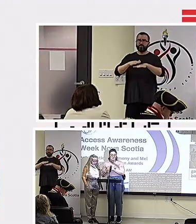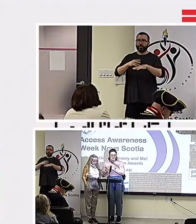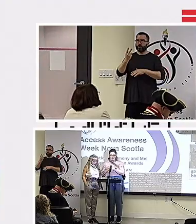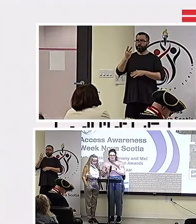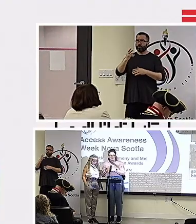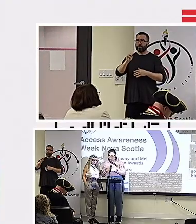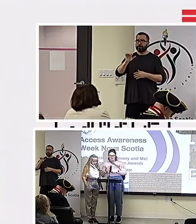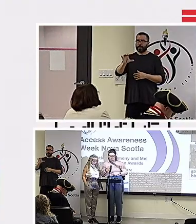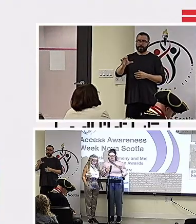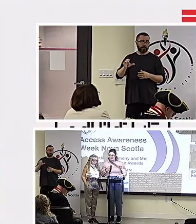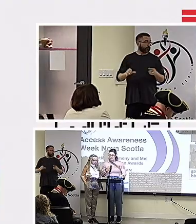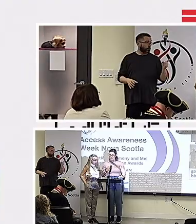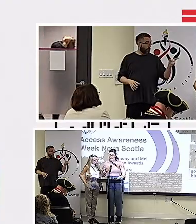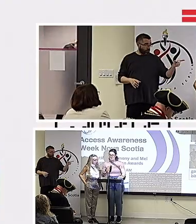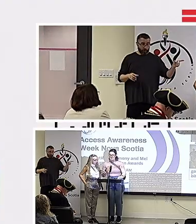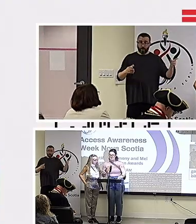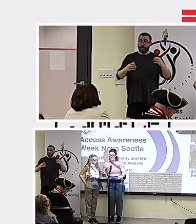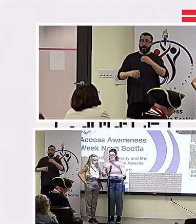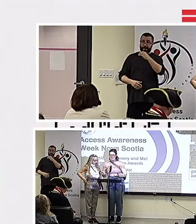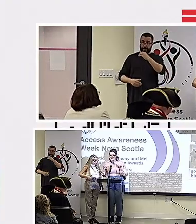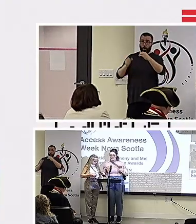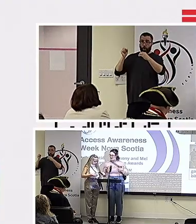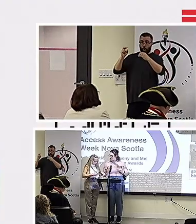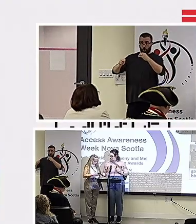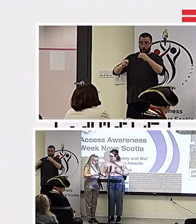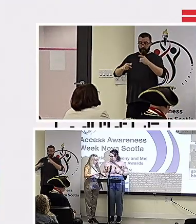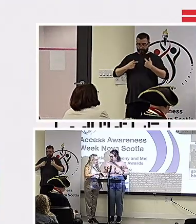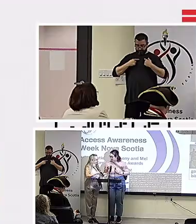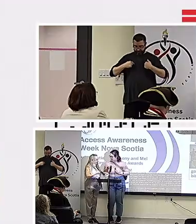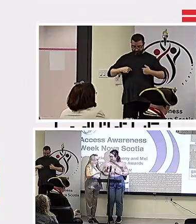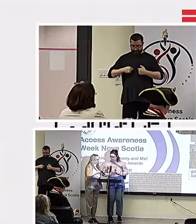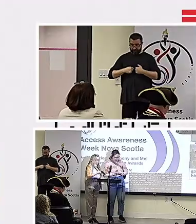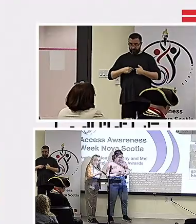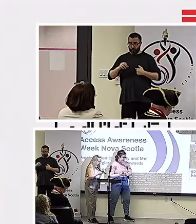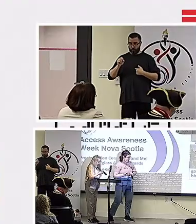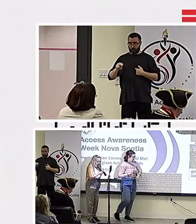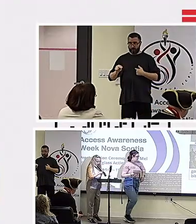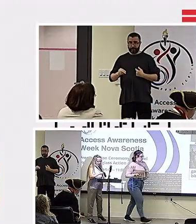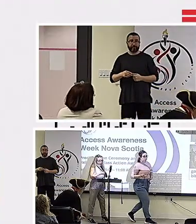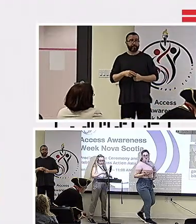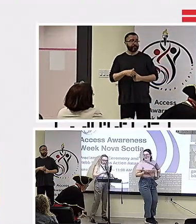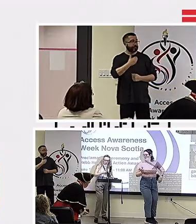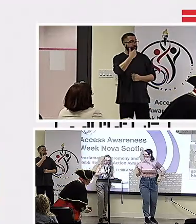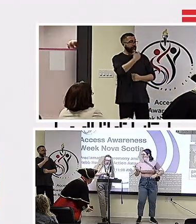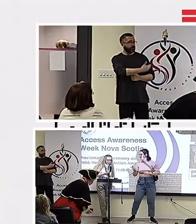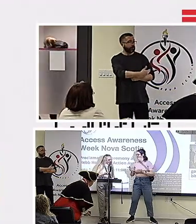is also on as well. So yeah, thank you, Sherry. Thank you, Amanda.